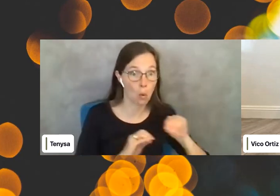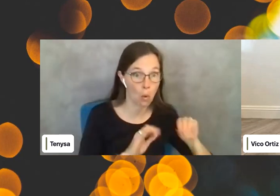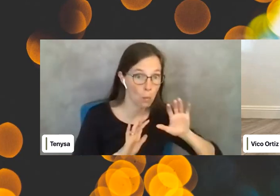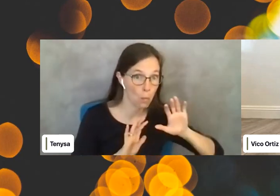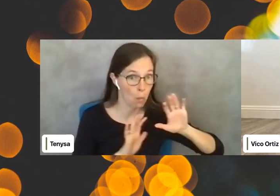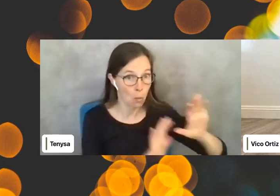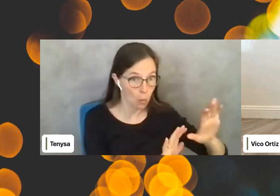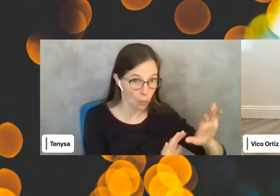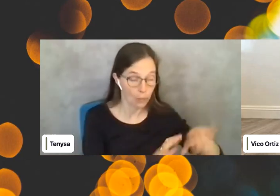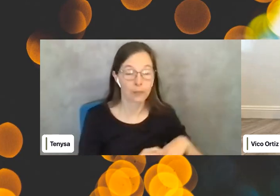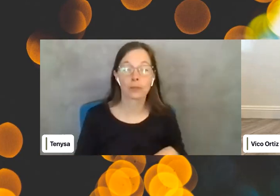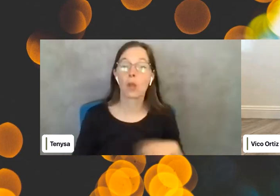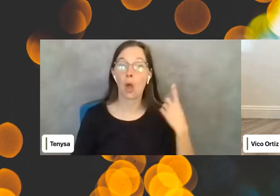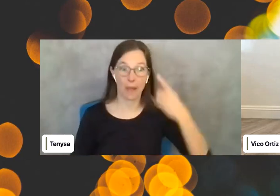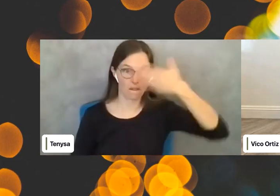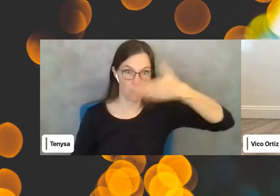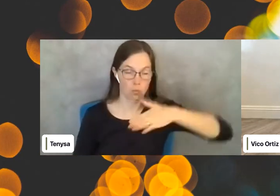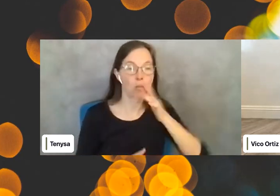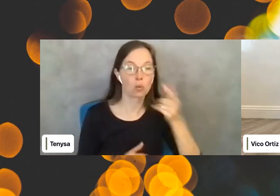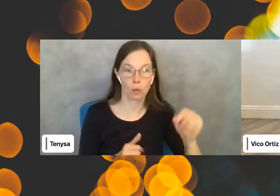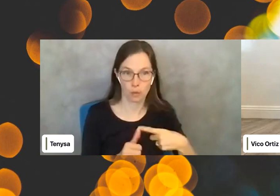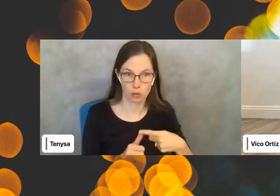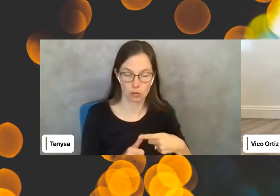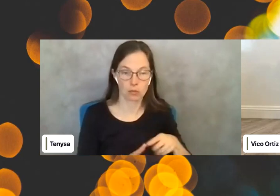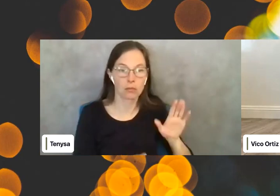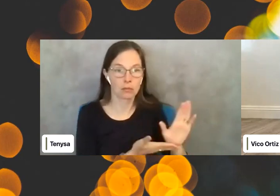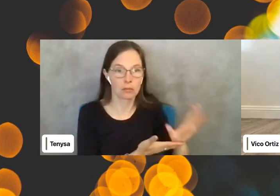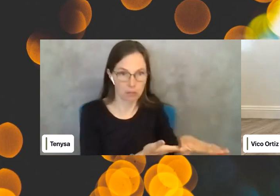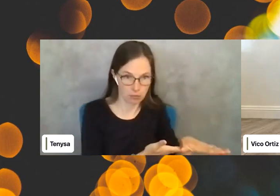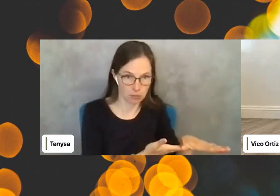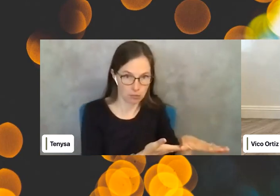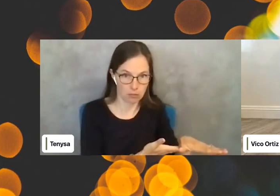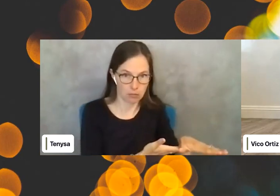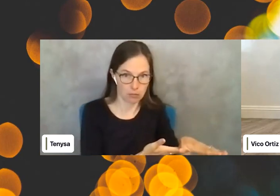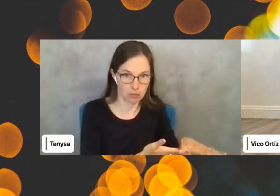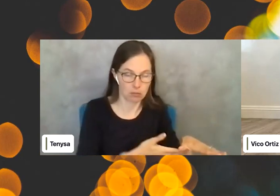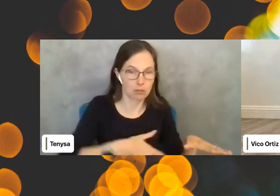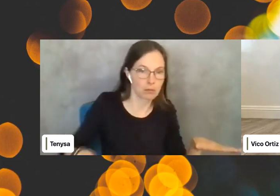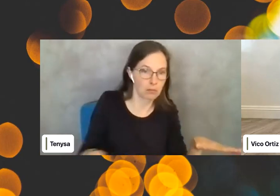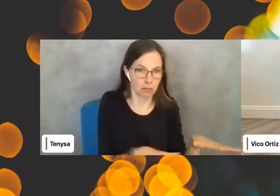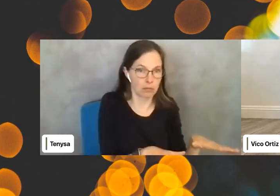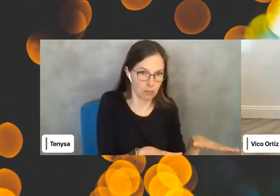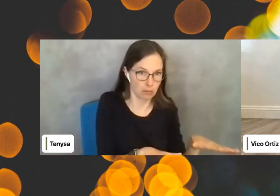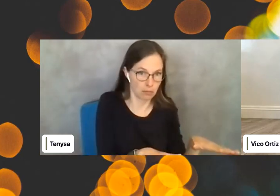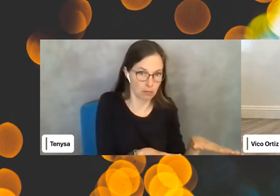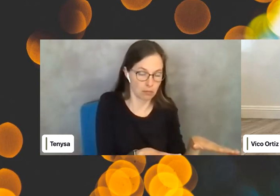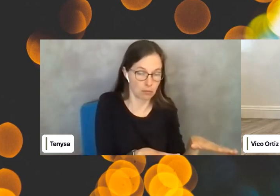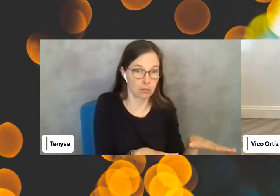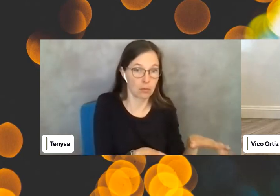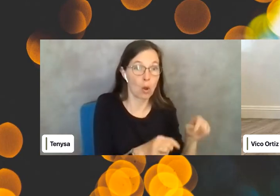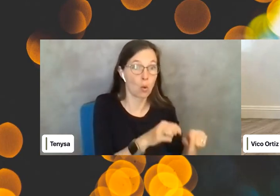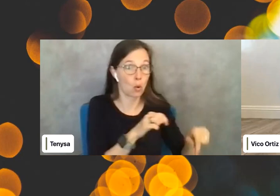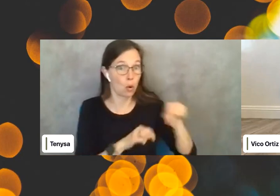that's in front goes first, heel, toe, non-dominant follows. When you're